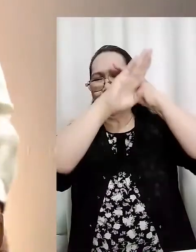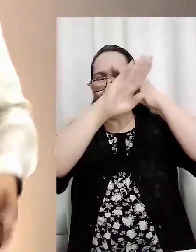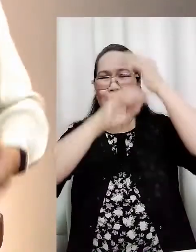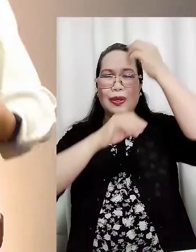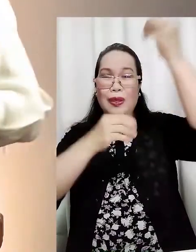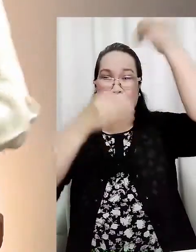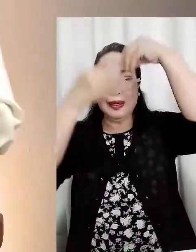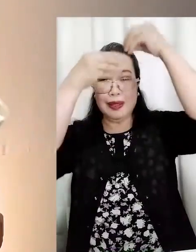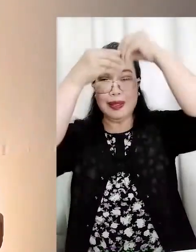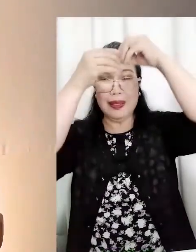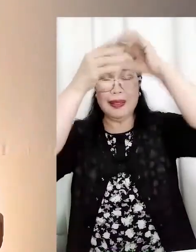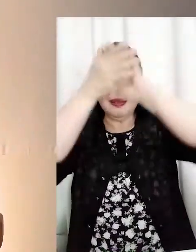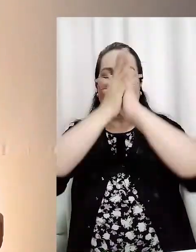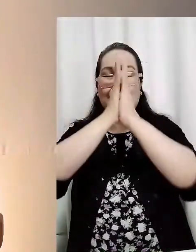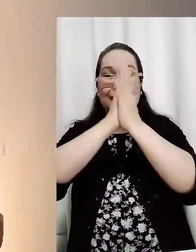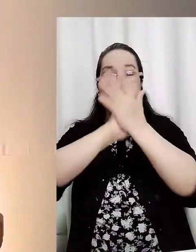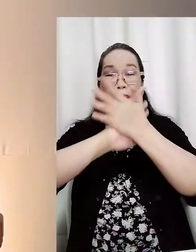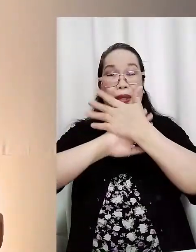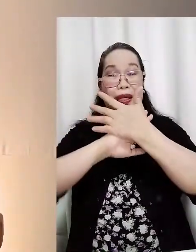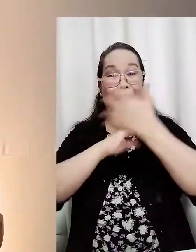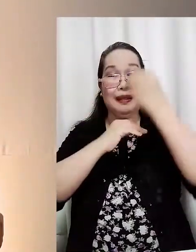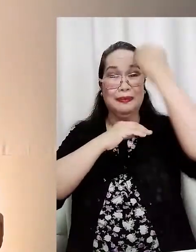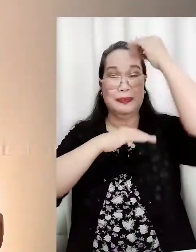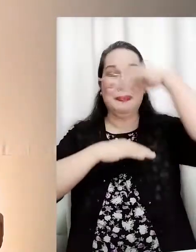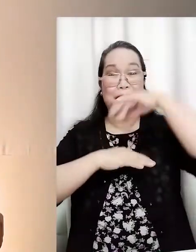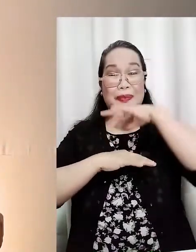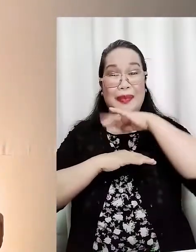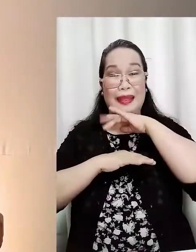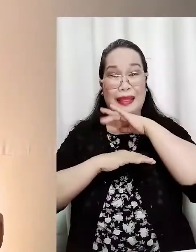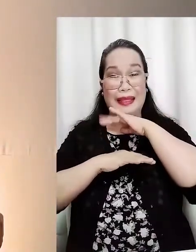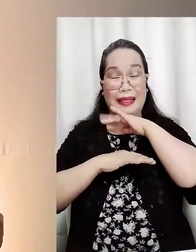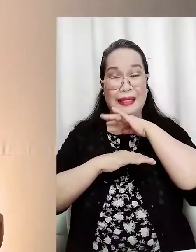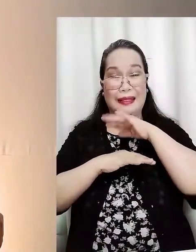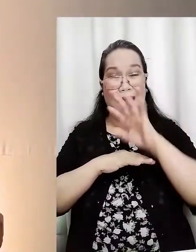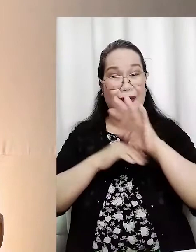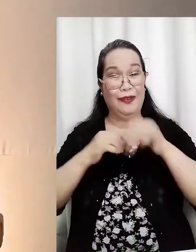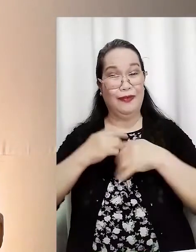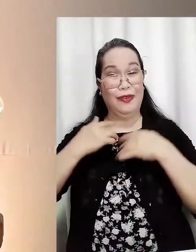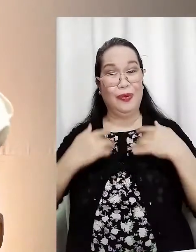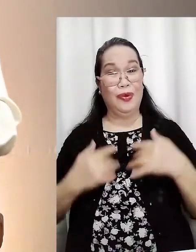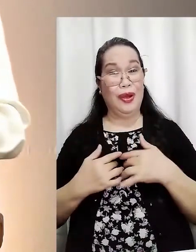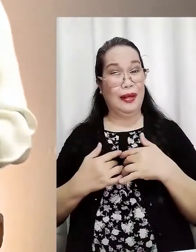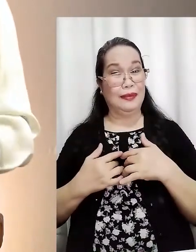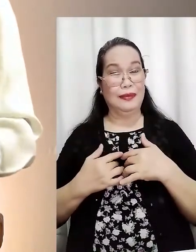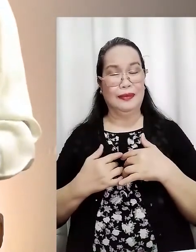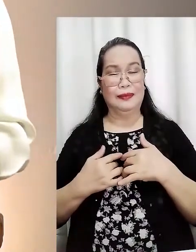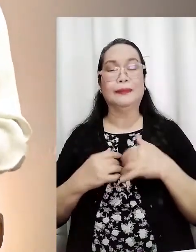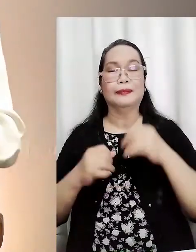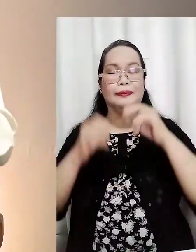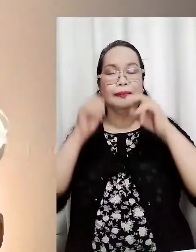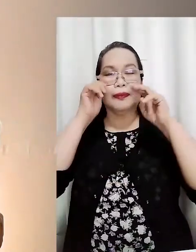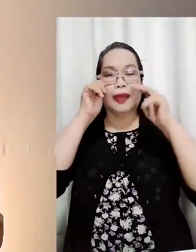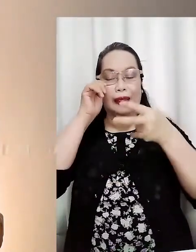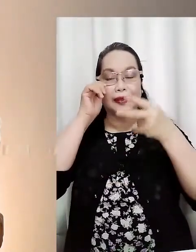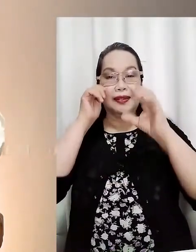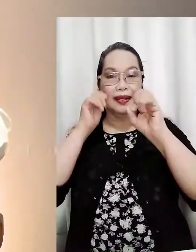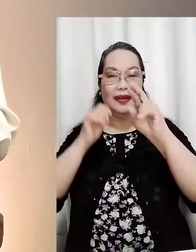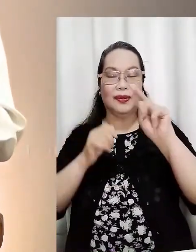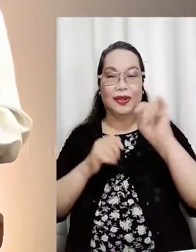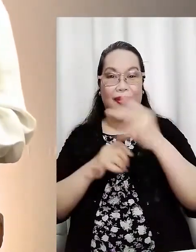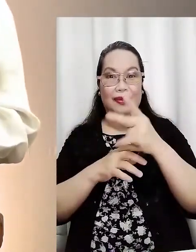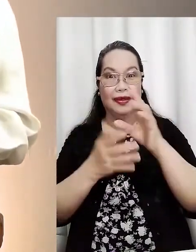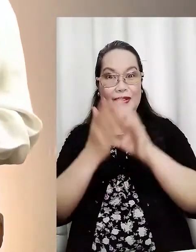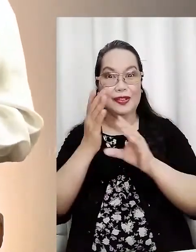magiging magkokontamina doon po sa nilalaman ng iyong puso. 2 Corinthians chapter 10 verses 5 and